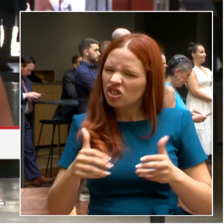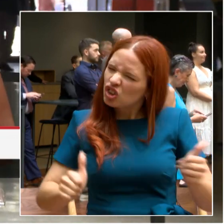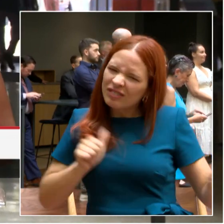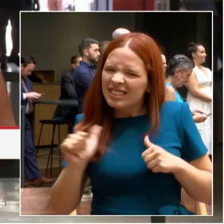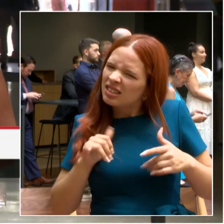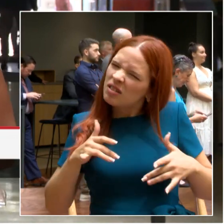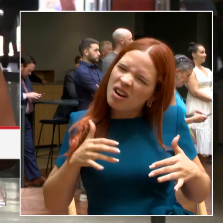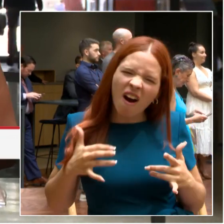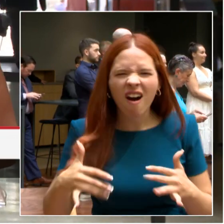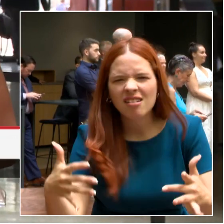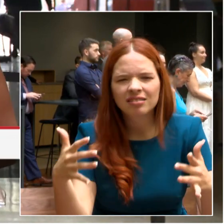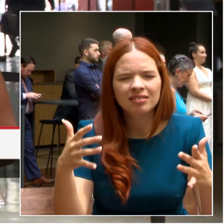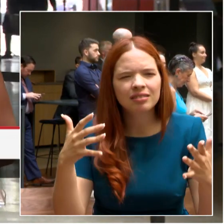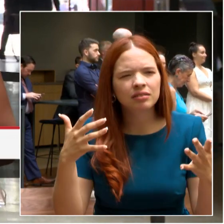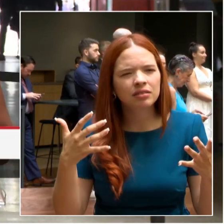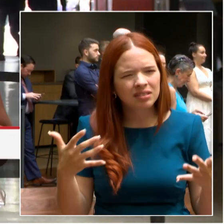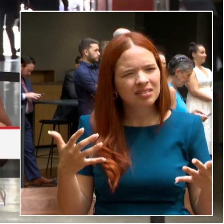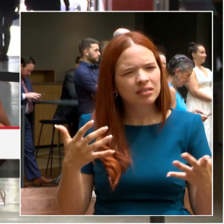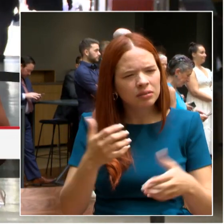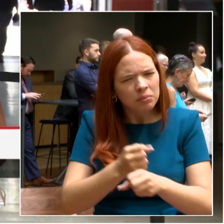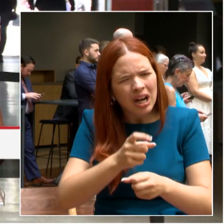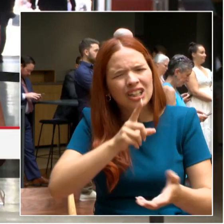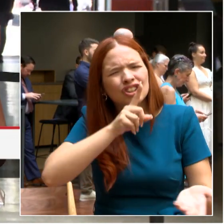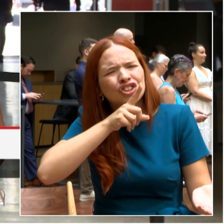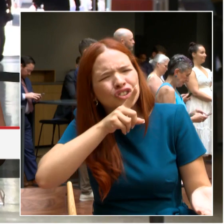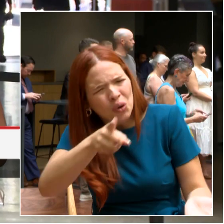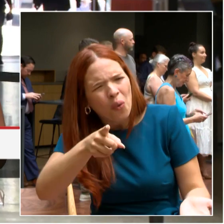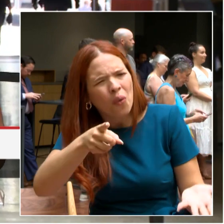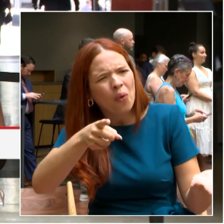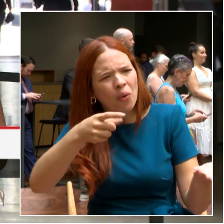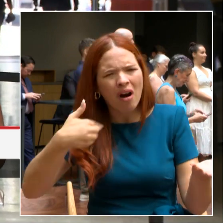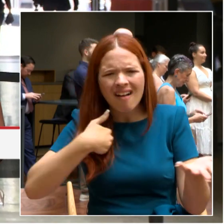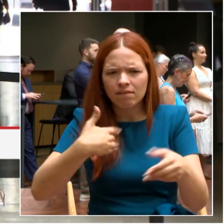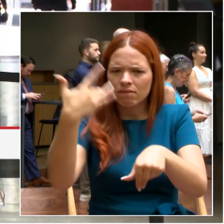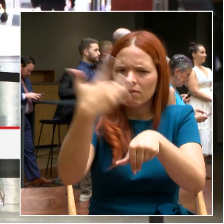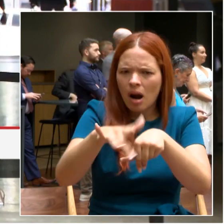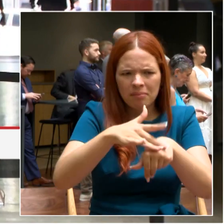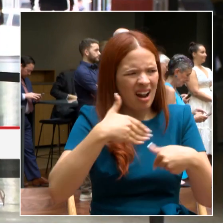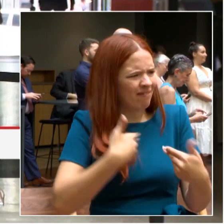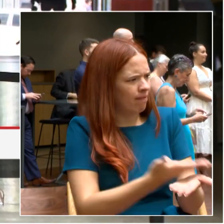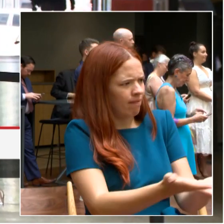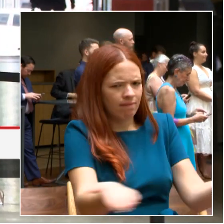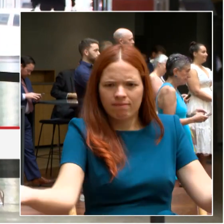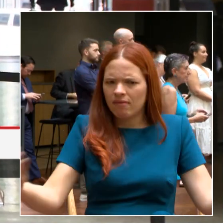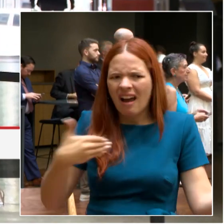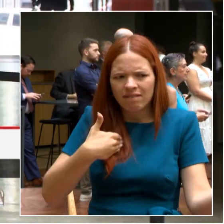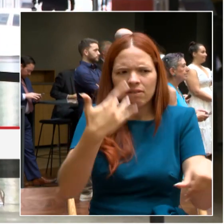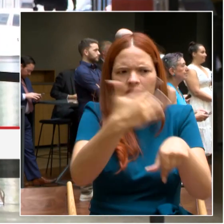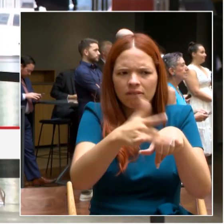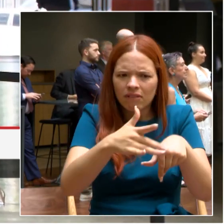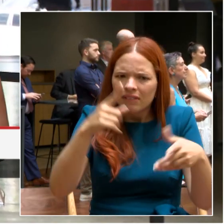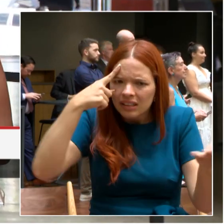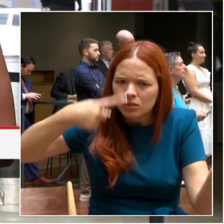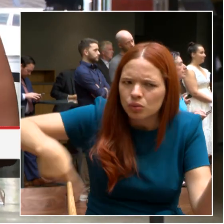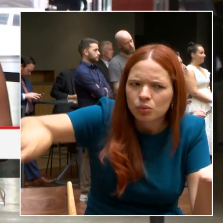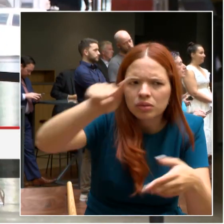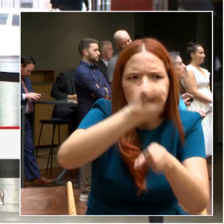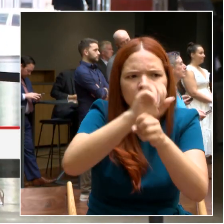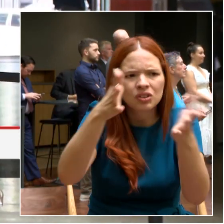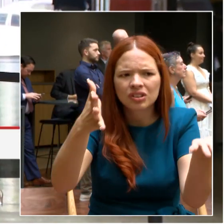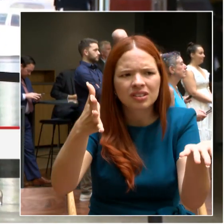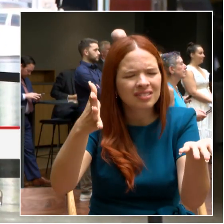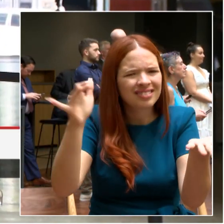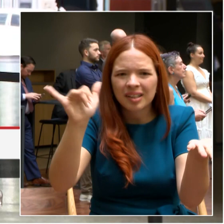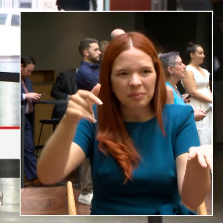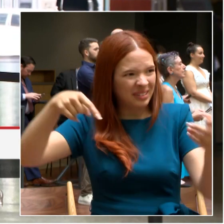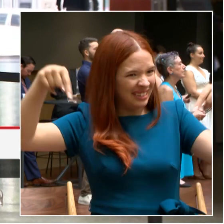to make sure that we're available to work with our fellow employers. And we have some great examples, don't we, Mayor? We're just